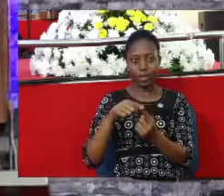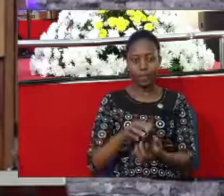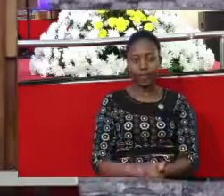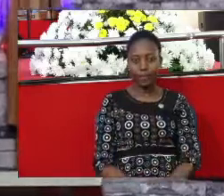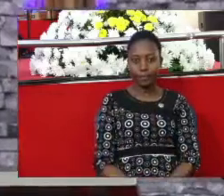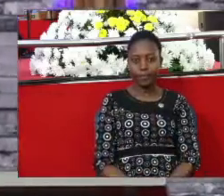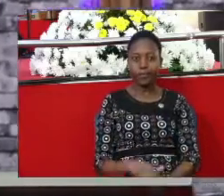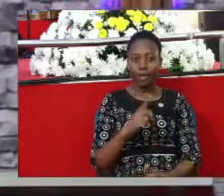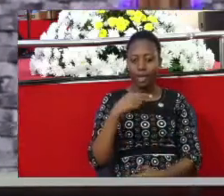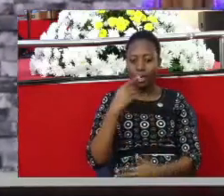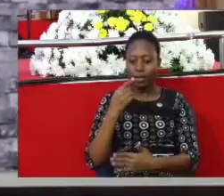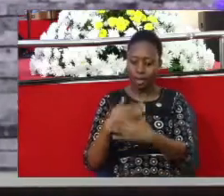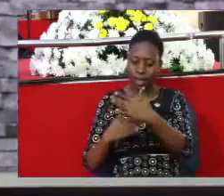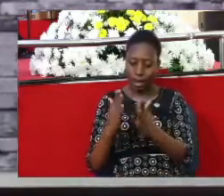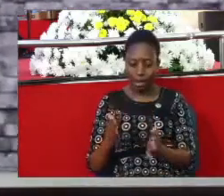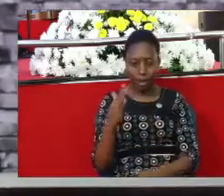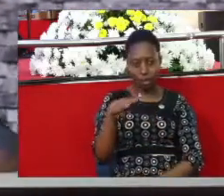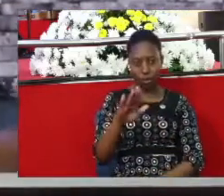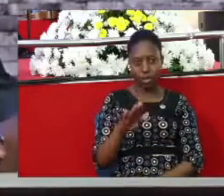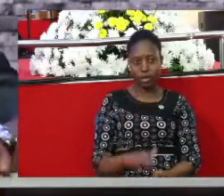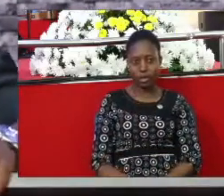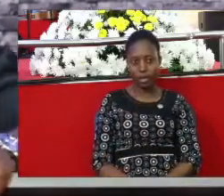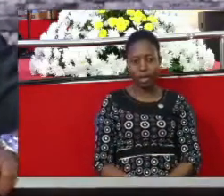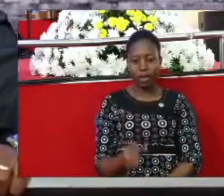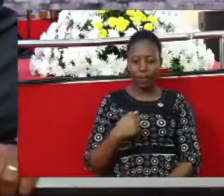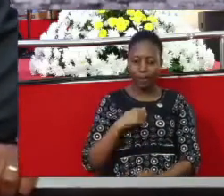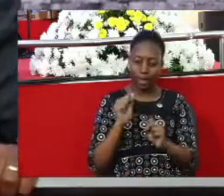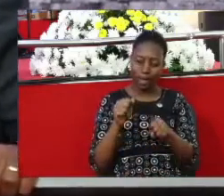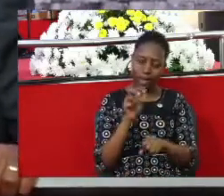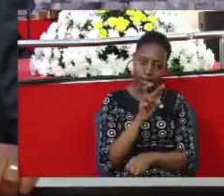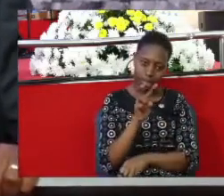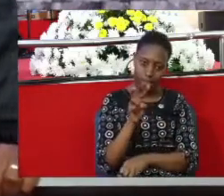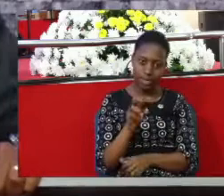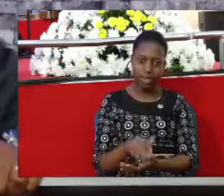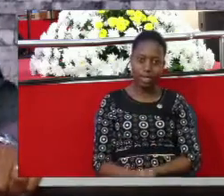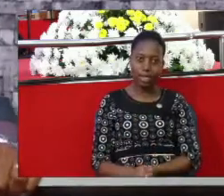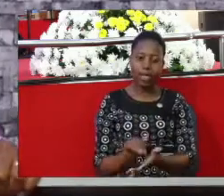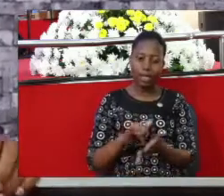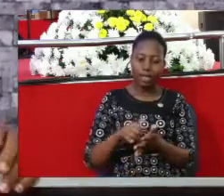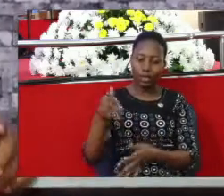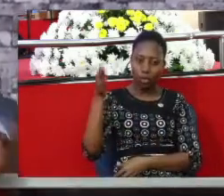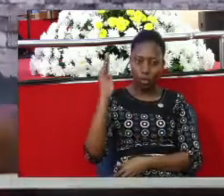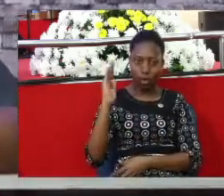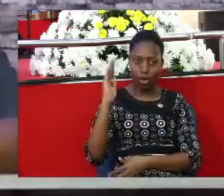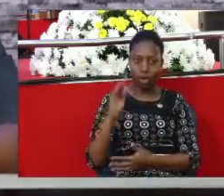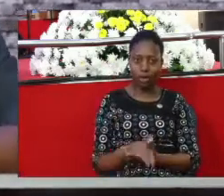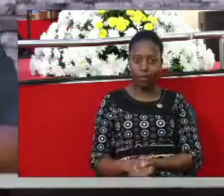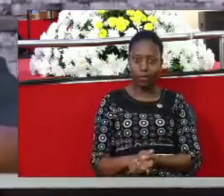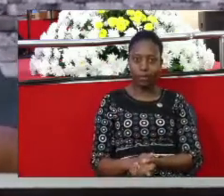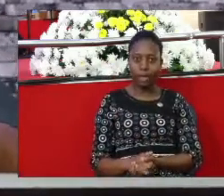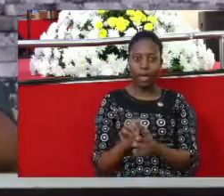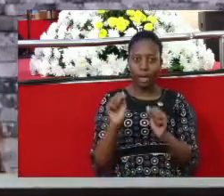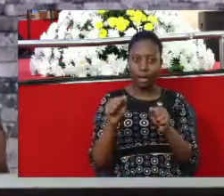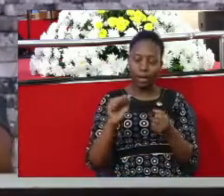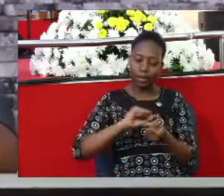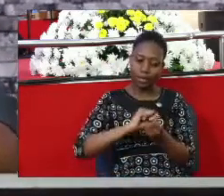Tell your neighbor, neighbor, I can see that God in his store,